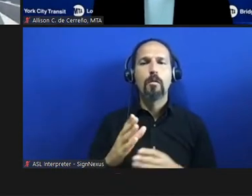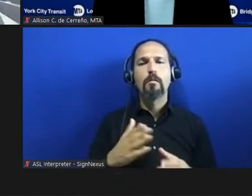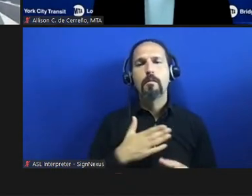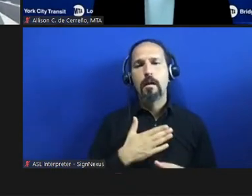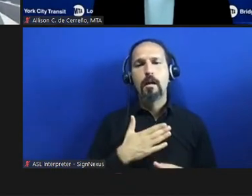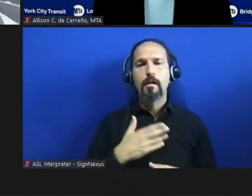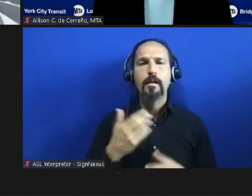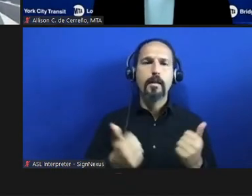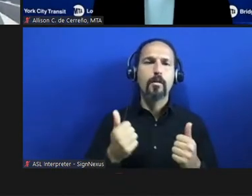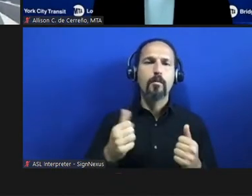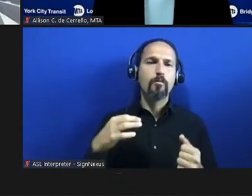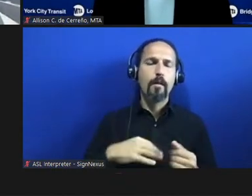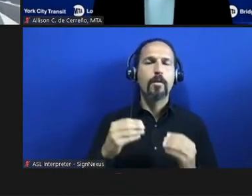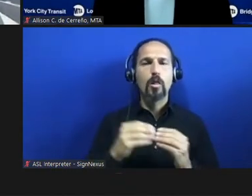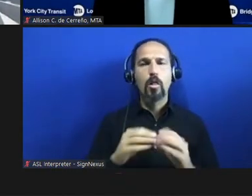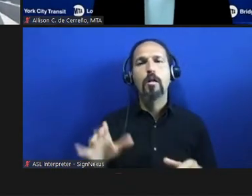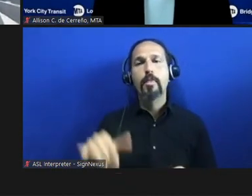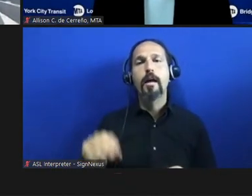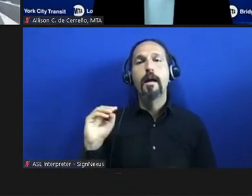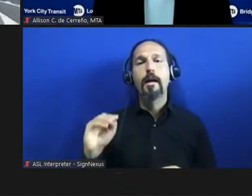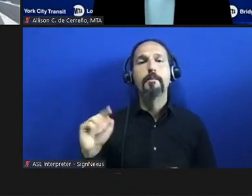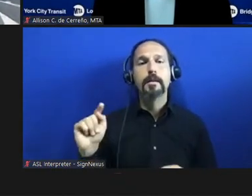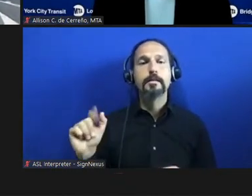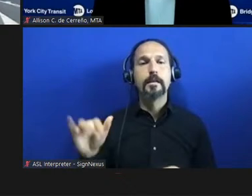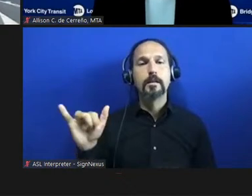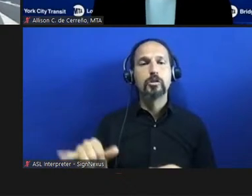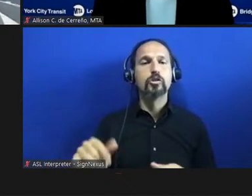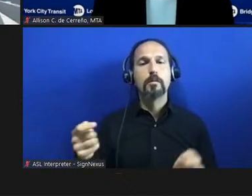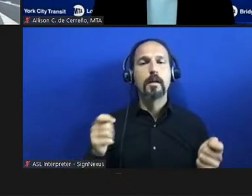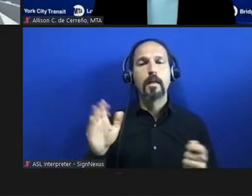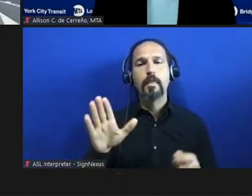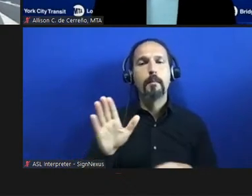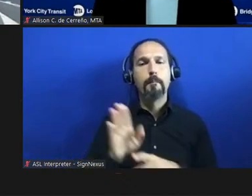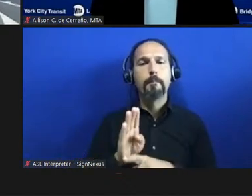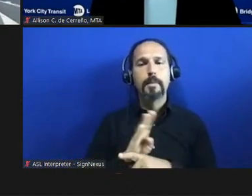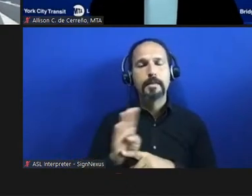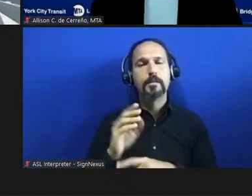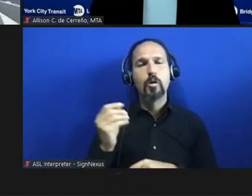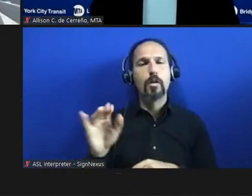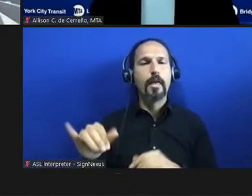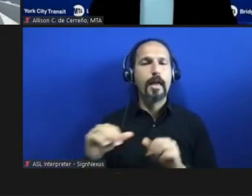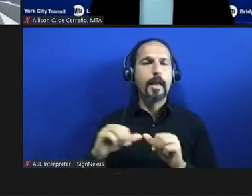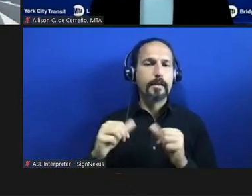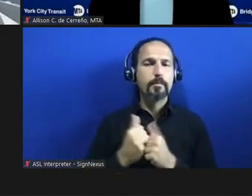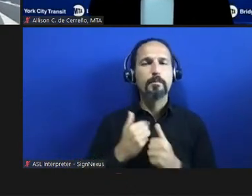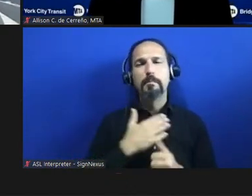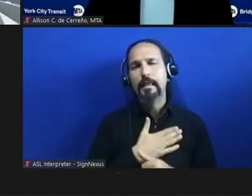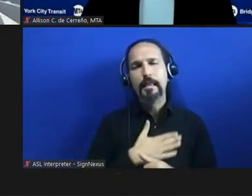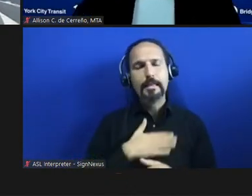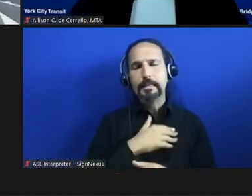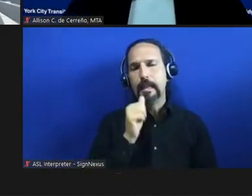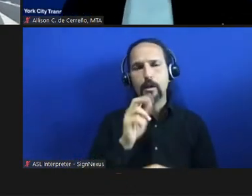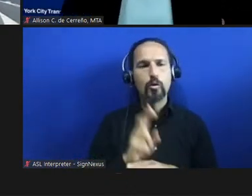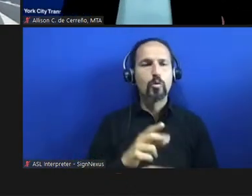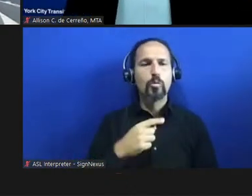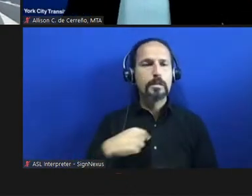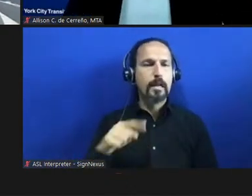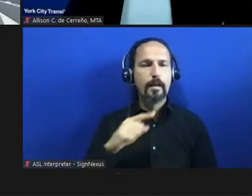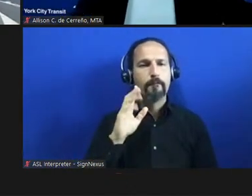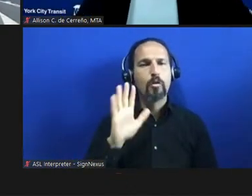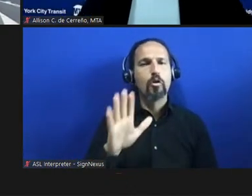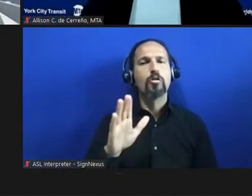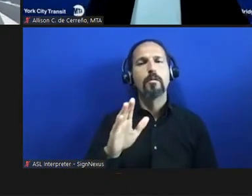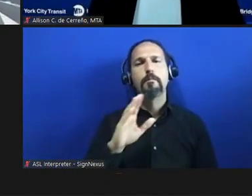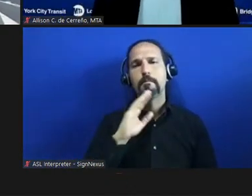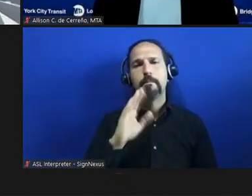loss the MTA should manage their own business or agency please don't use us for your bad